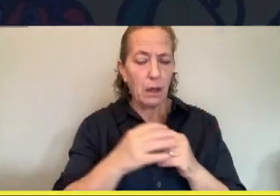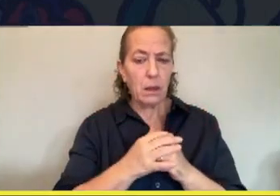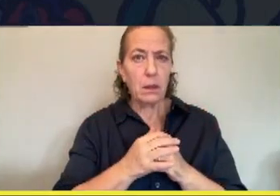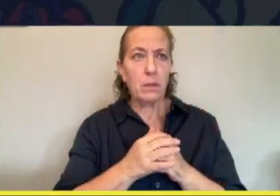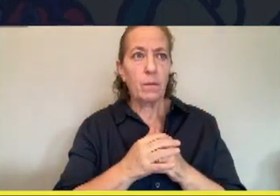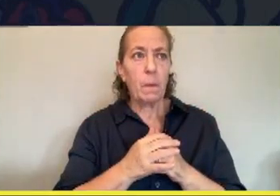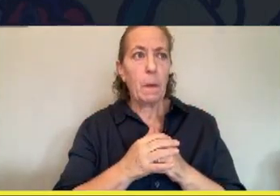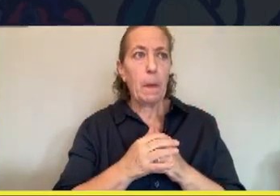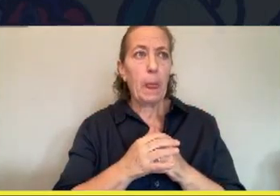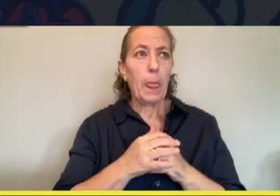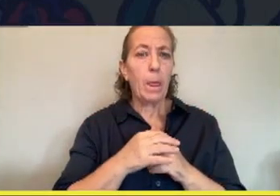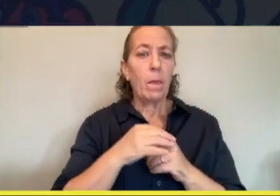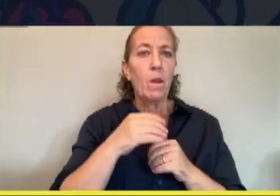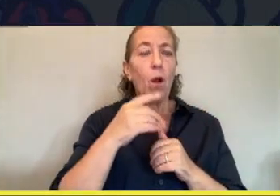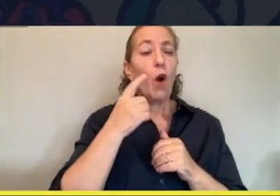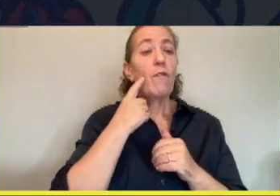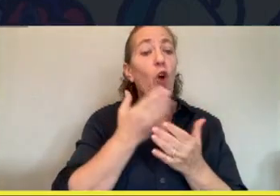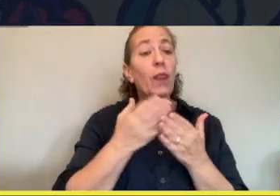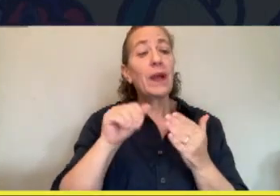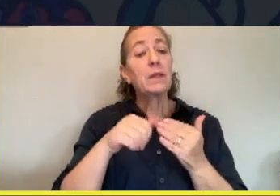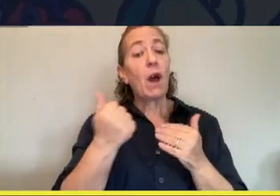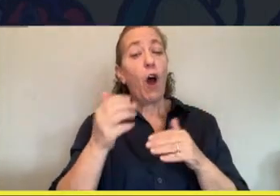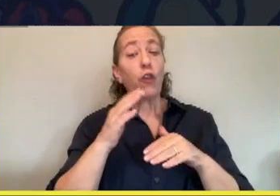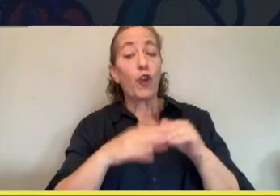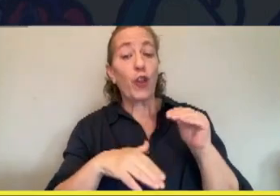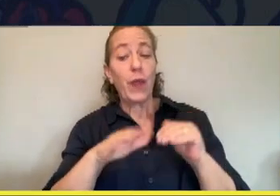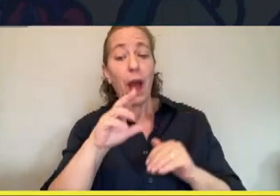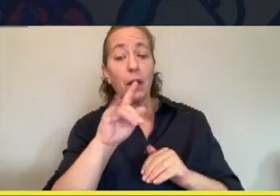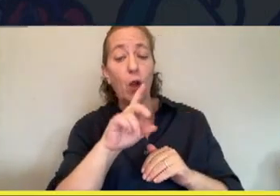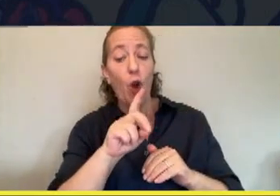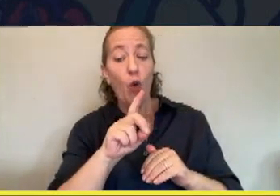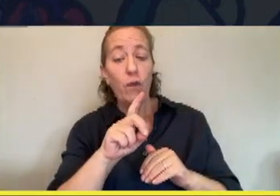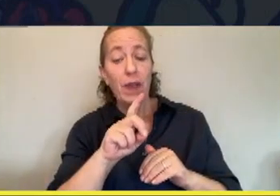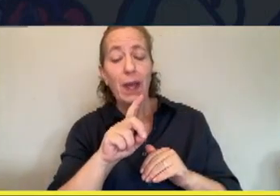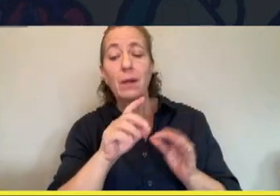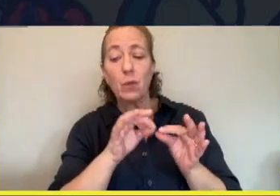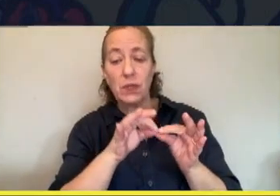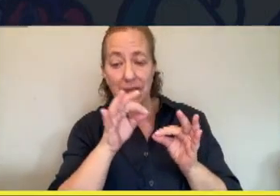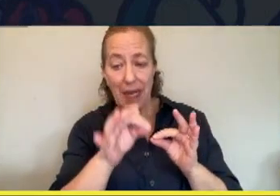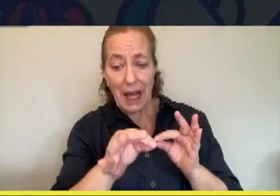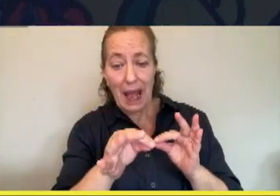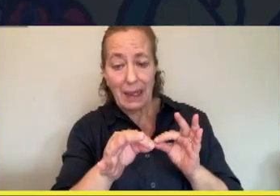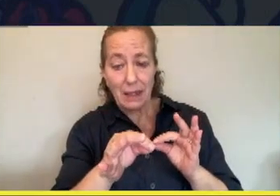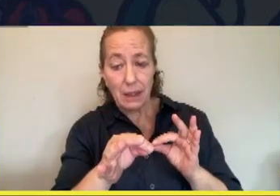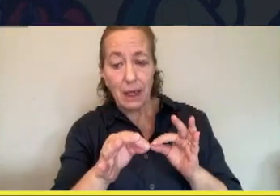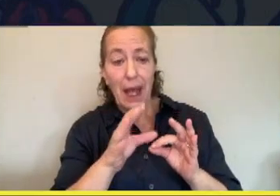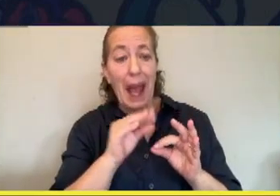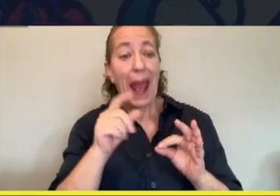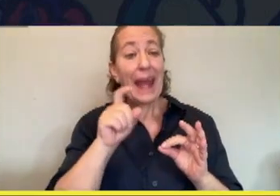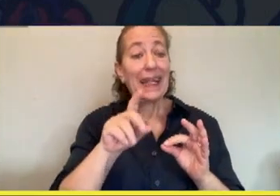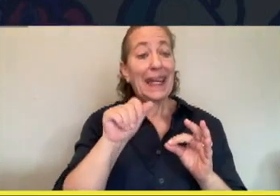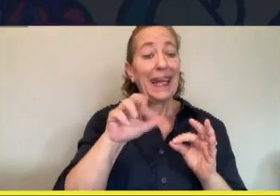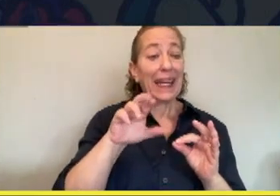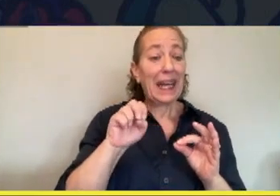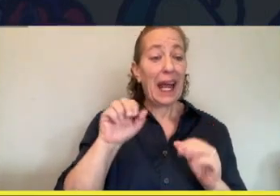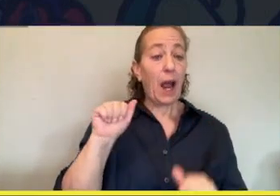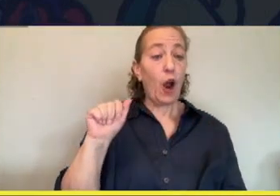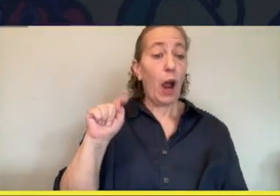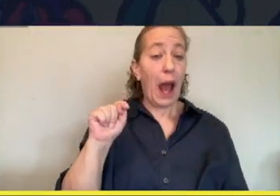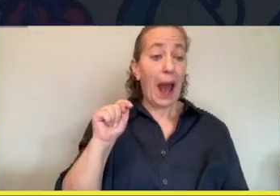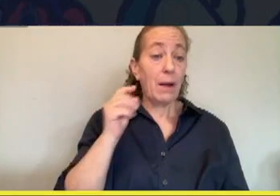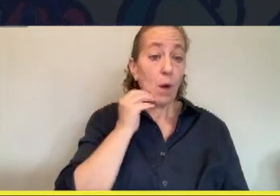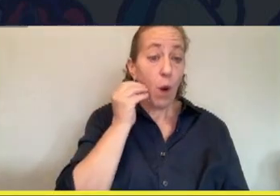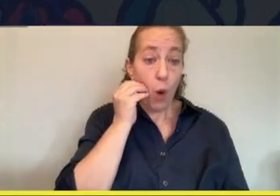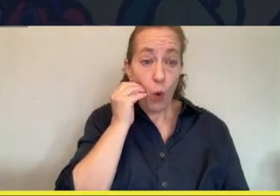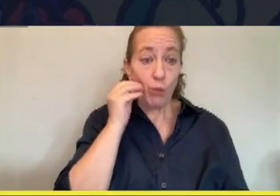than COVID-19 was not received, and needed care at home from a health profession was not received. So let's see what